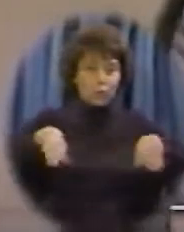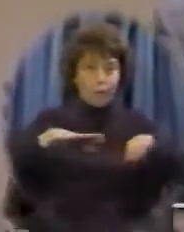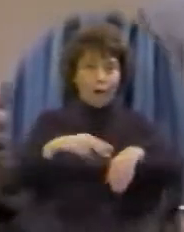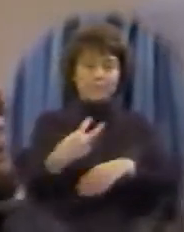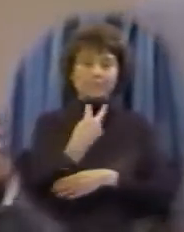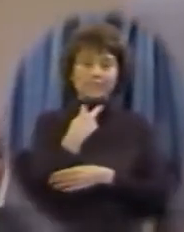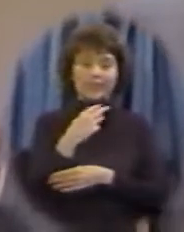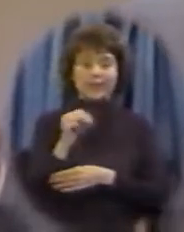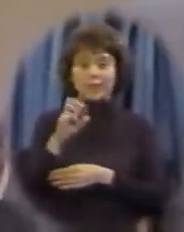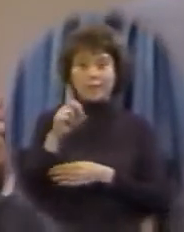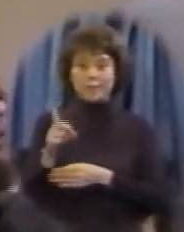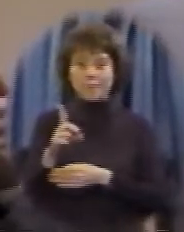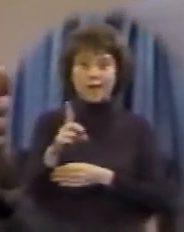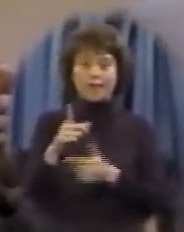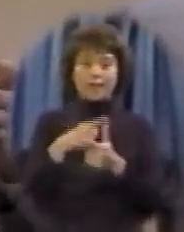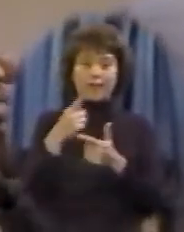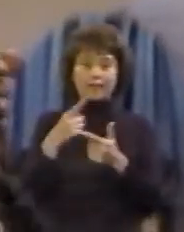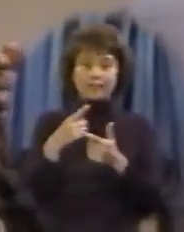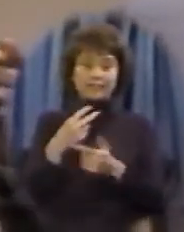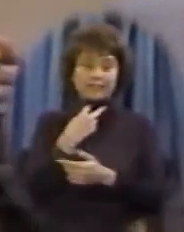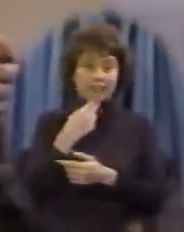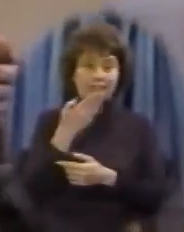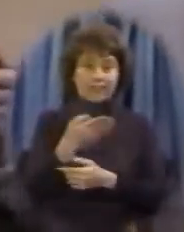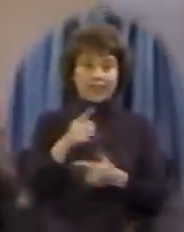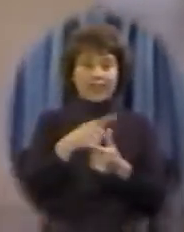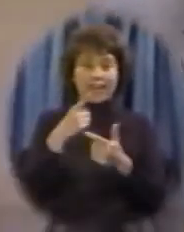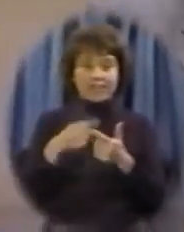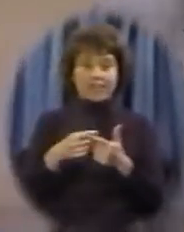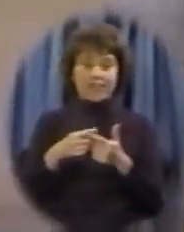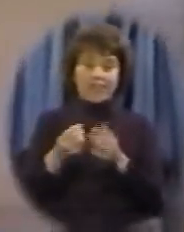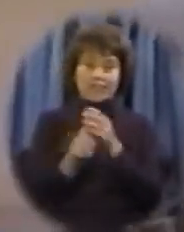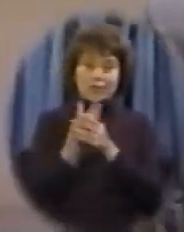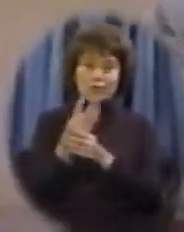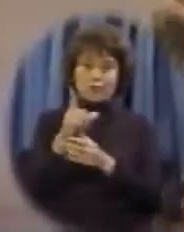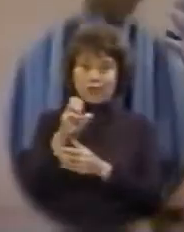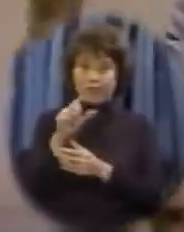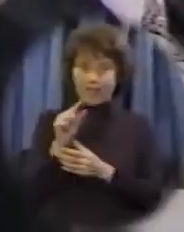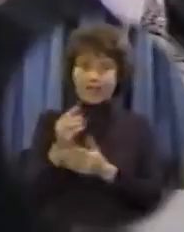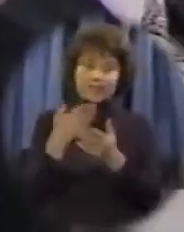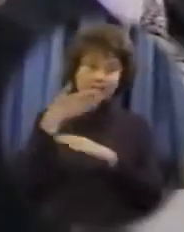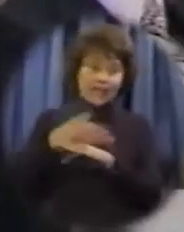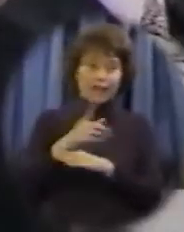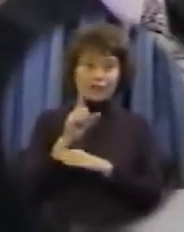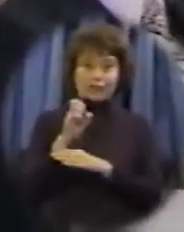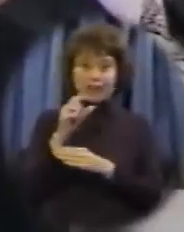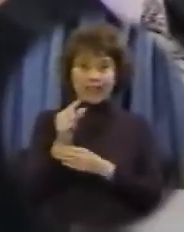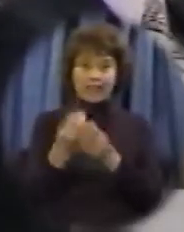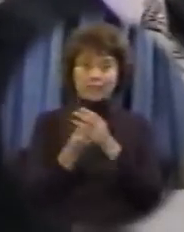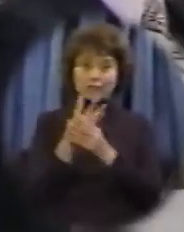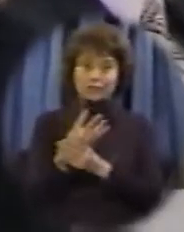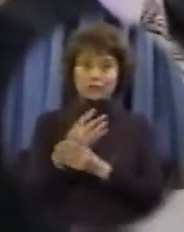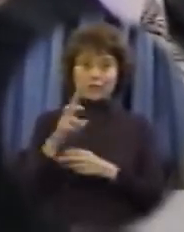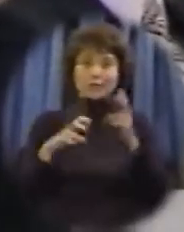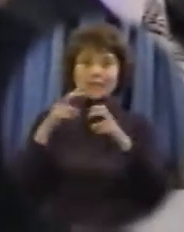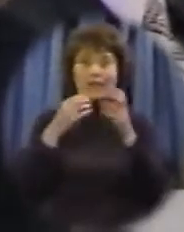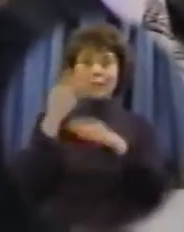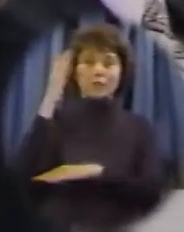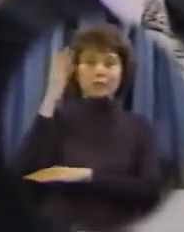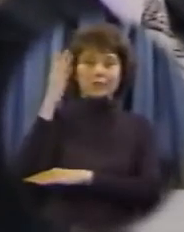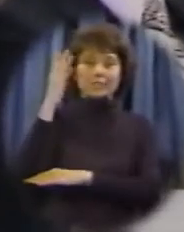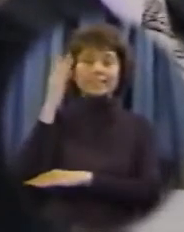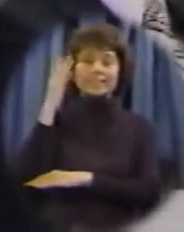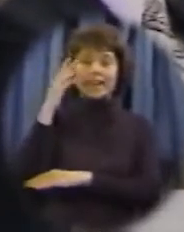and wriggling around in the mud. He formed warts on his belly, and later they became legs. After developed legs, he was climbing through the trees one day. His foot slipped, and as he fell, he wrapped his